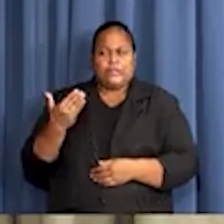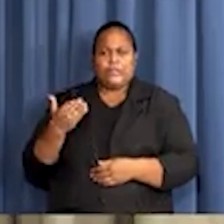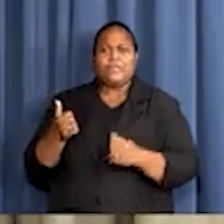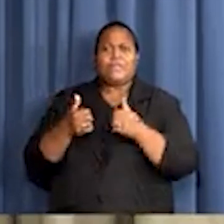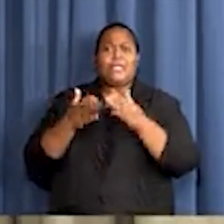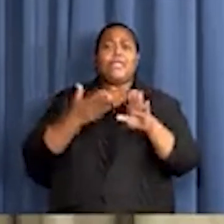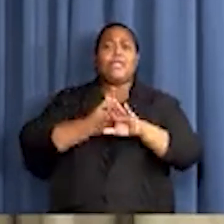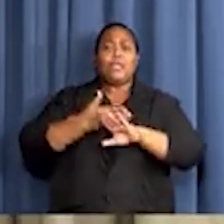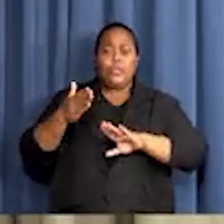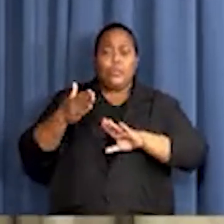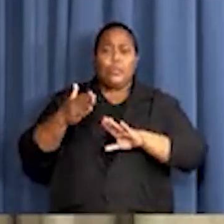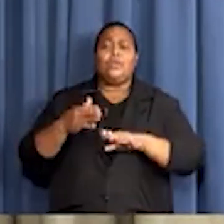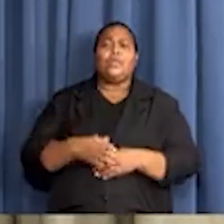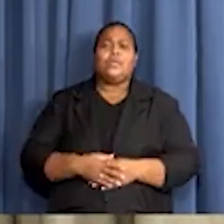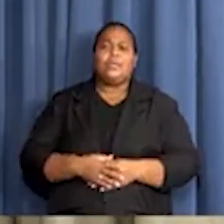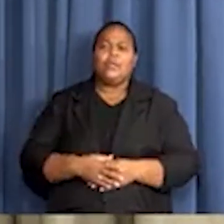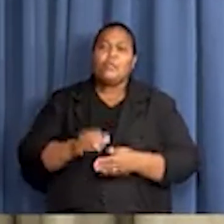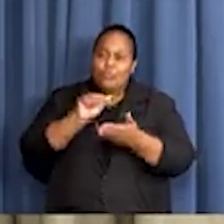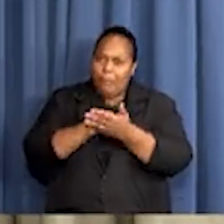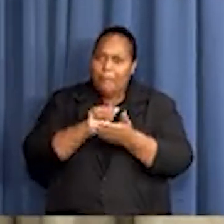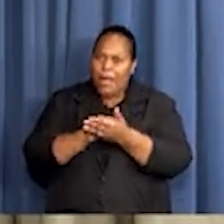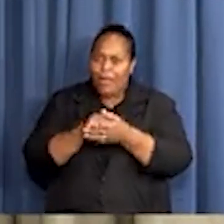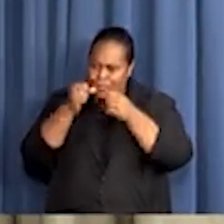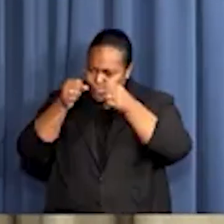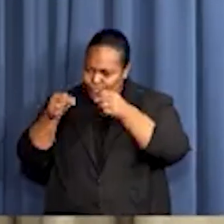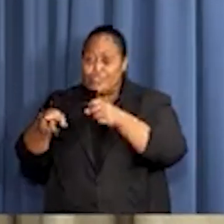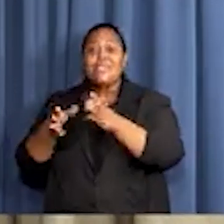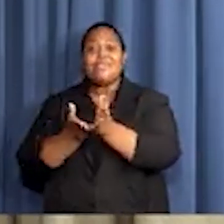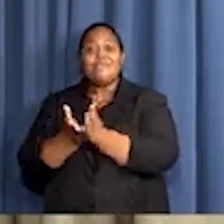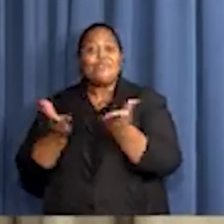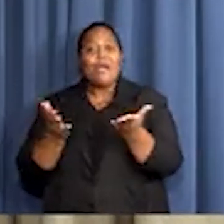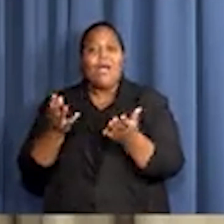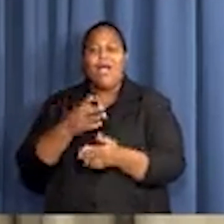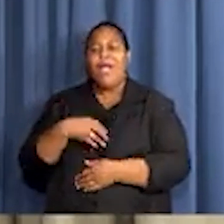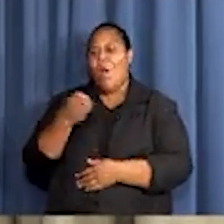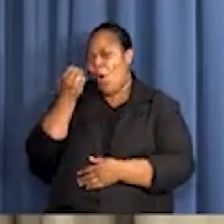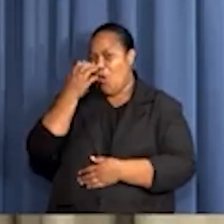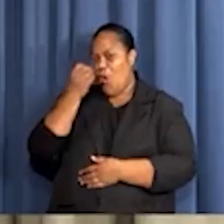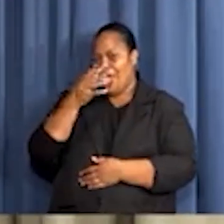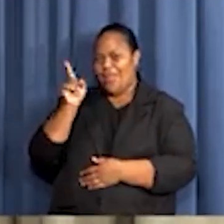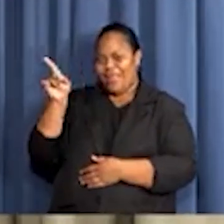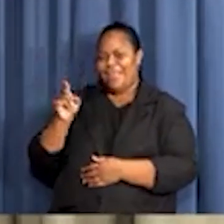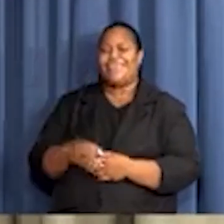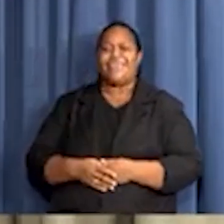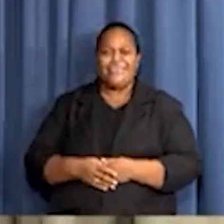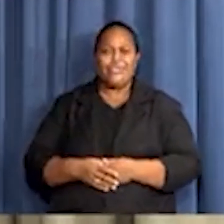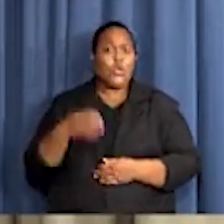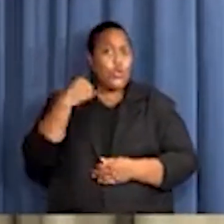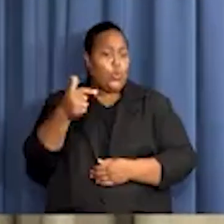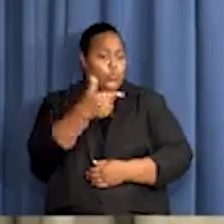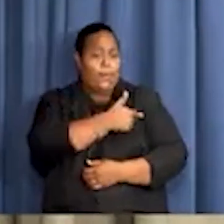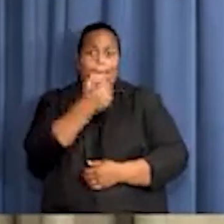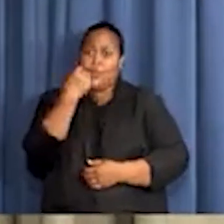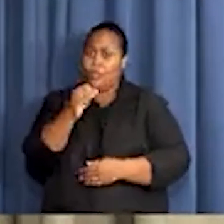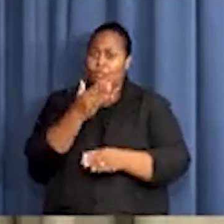a new and potentially lucrative service to Hong Kong. The contentious no jab, no job